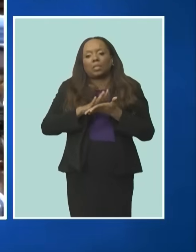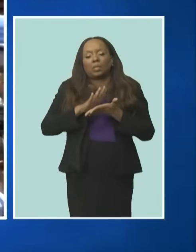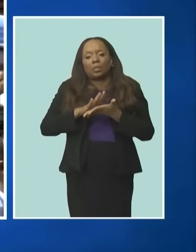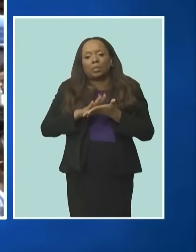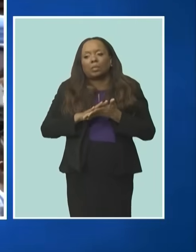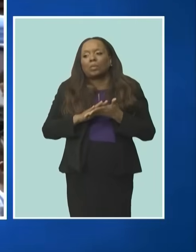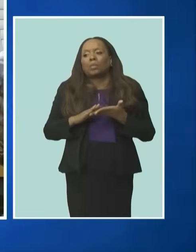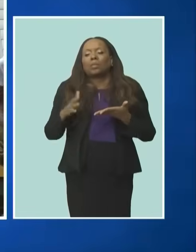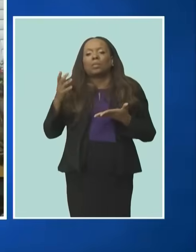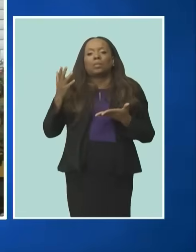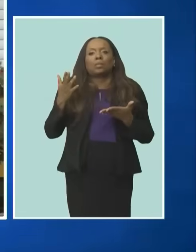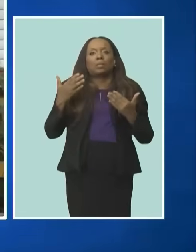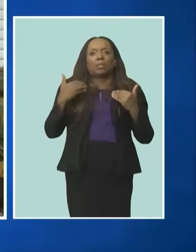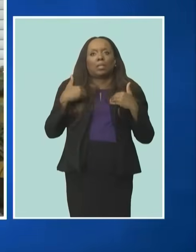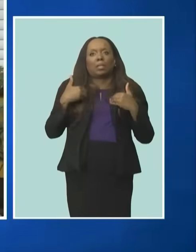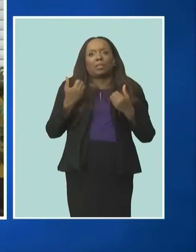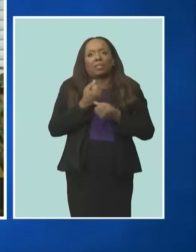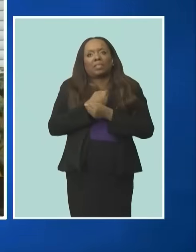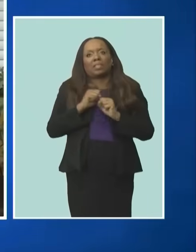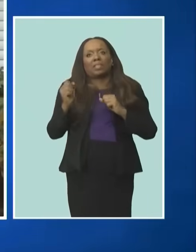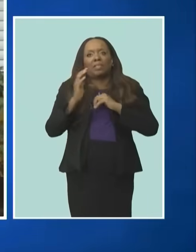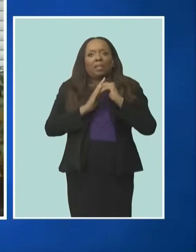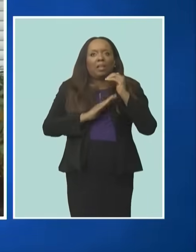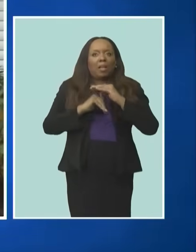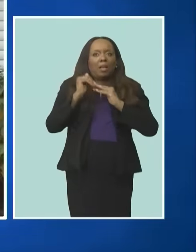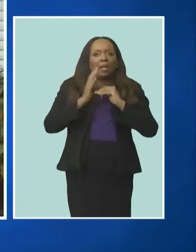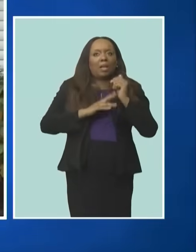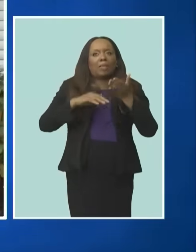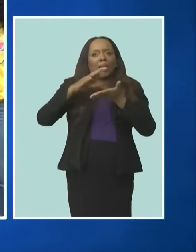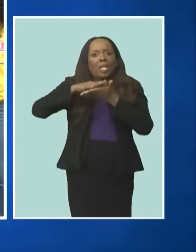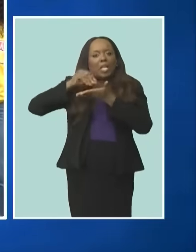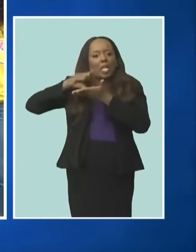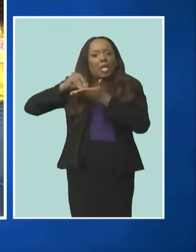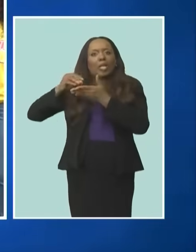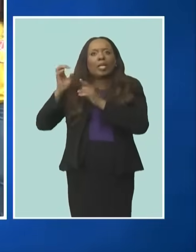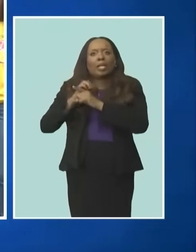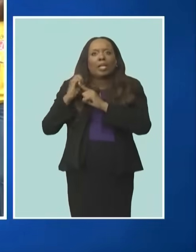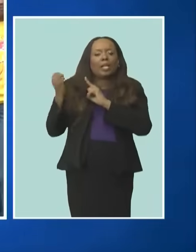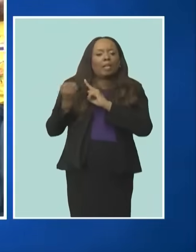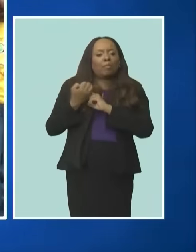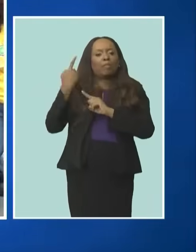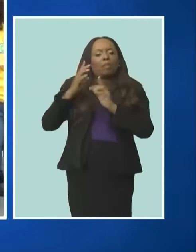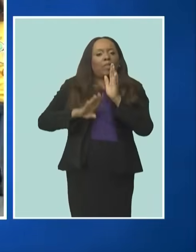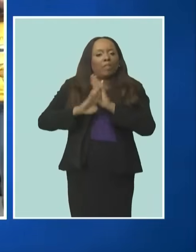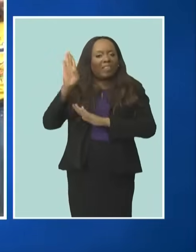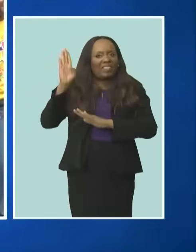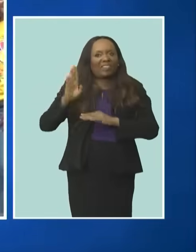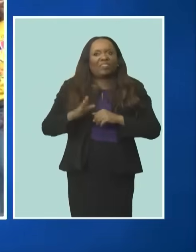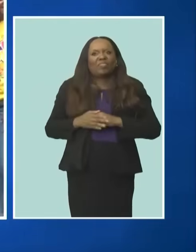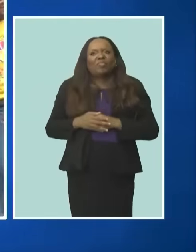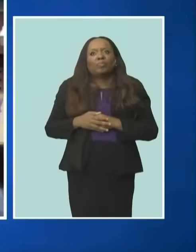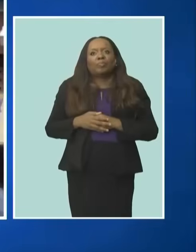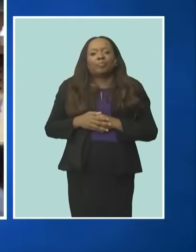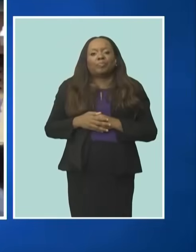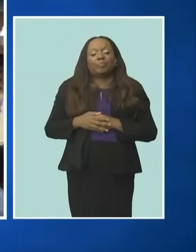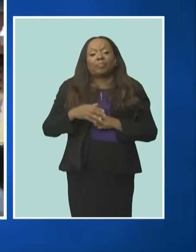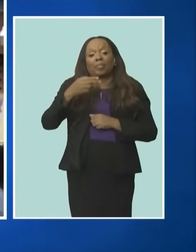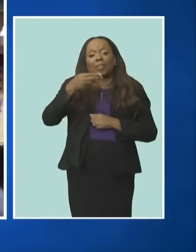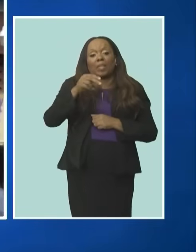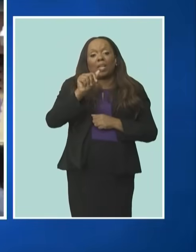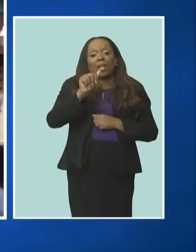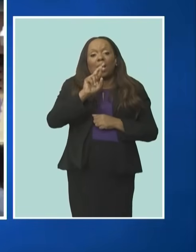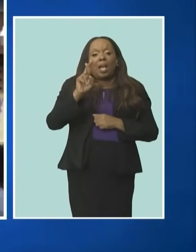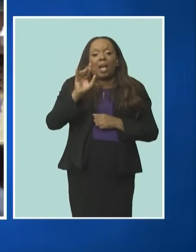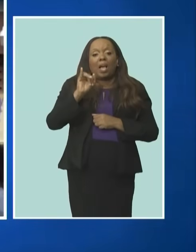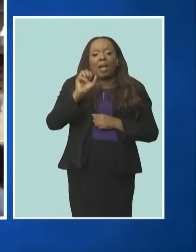that safe and comfortable learning environment for students to thrive. Also on board is Harris Paints.